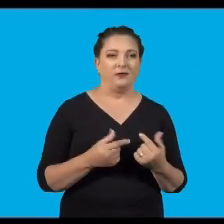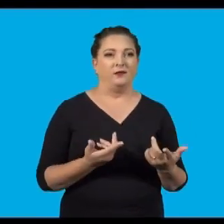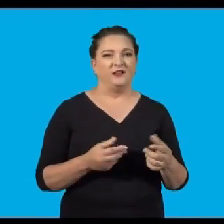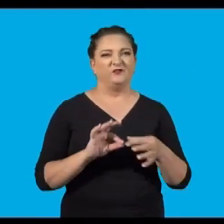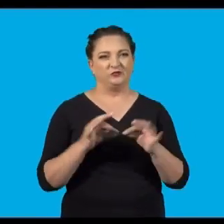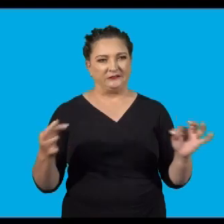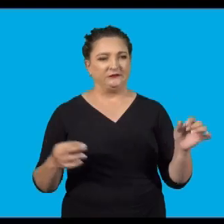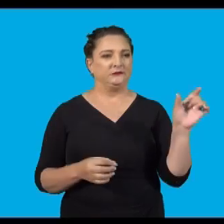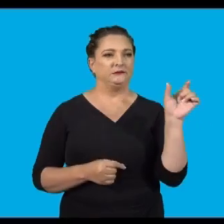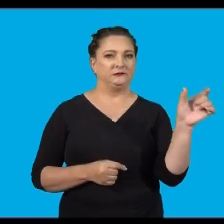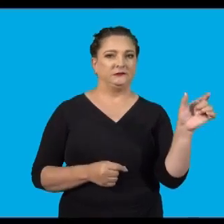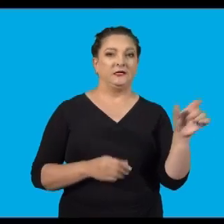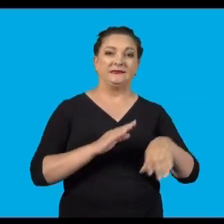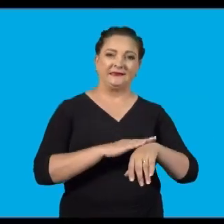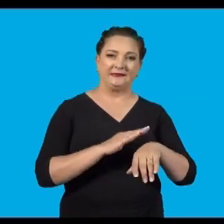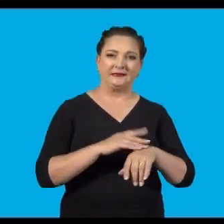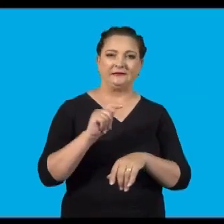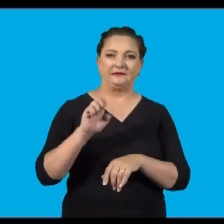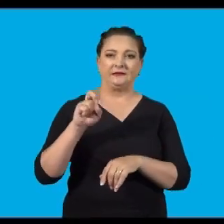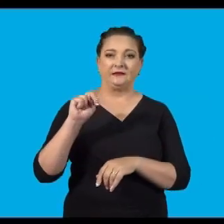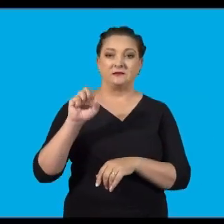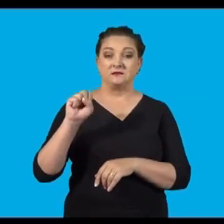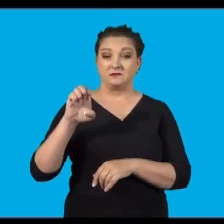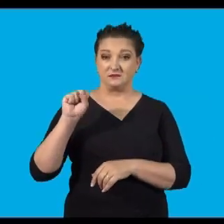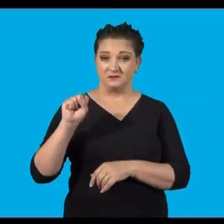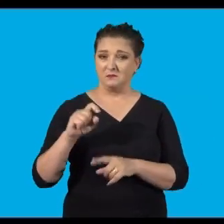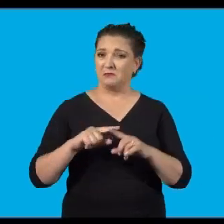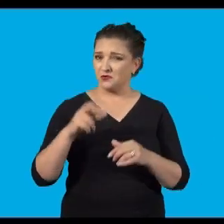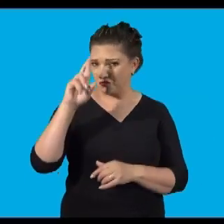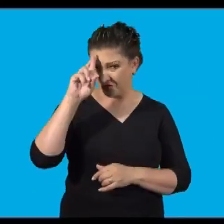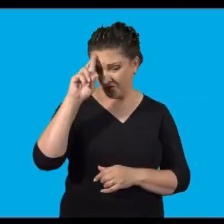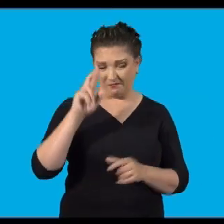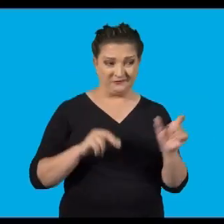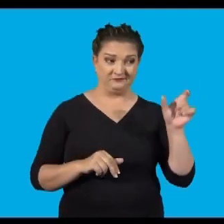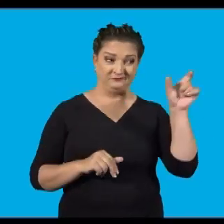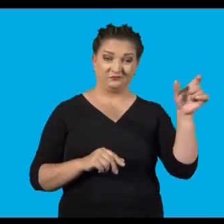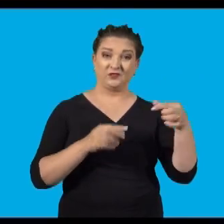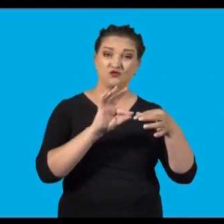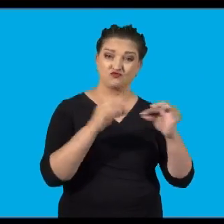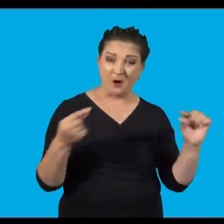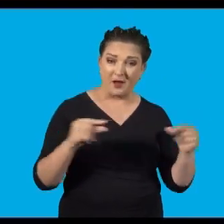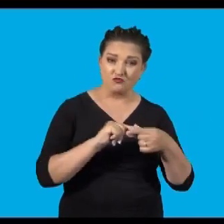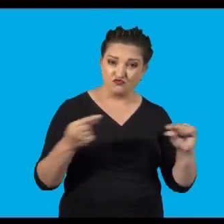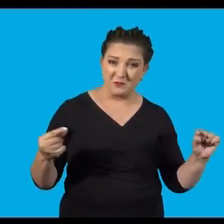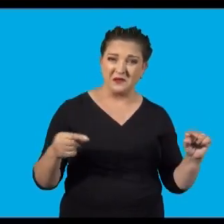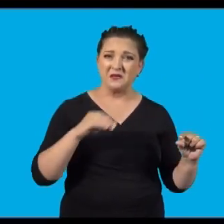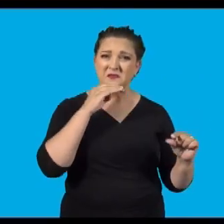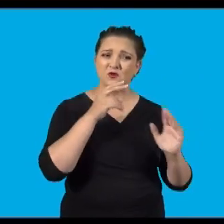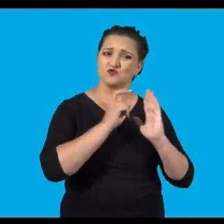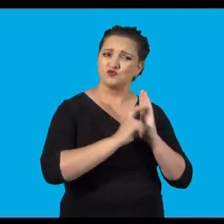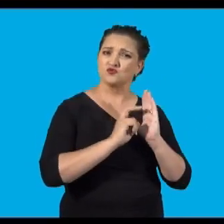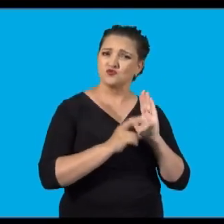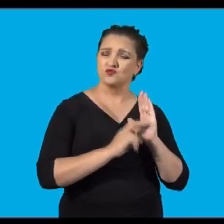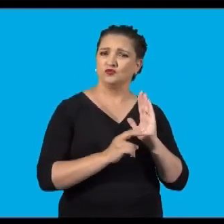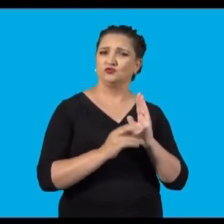right, the definition for tenses, okay. Now remember, when you are looking at grammar, it is those structured set